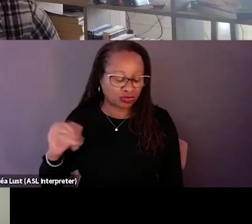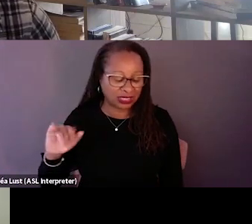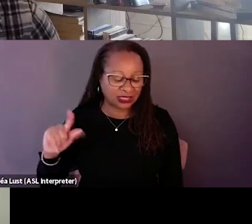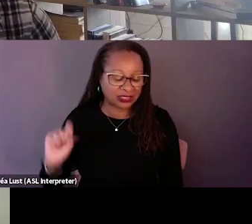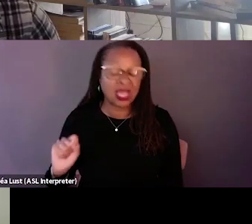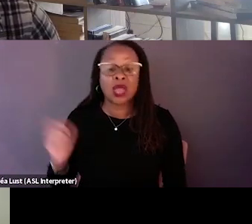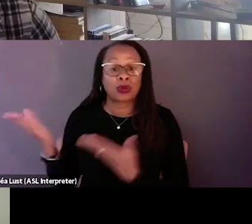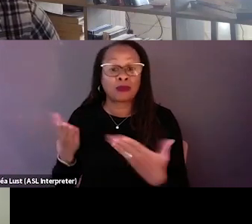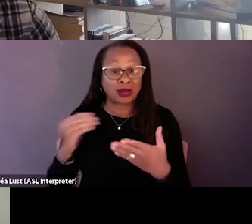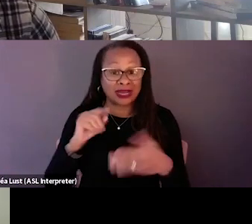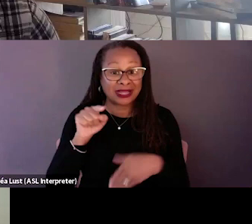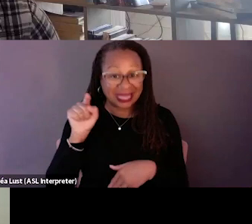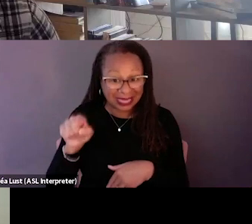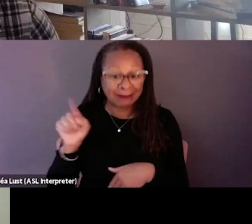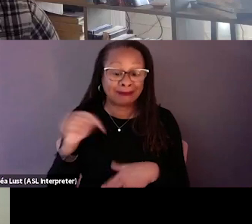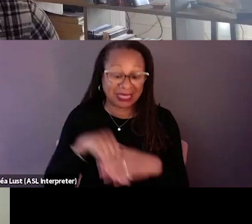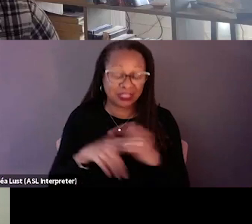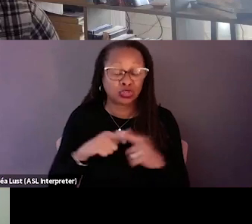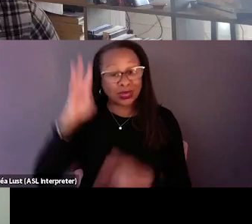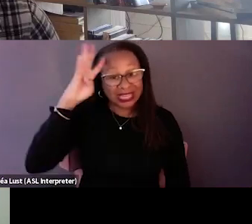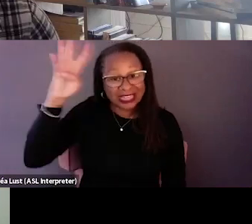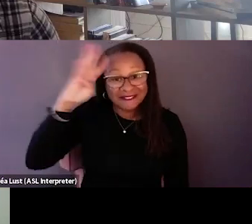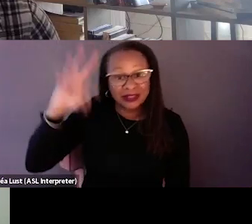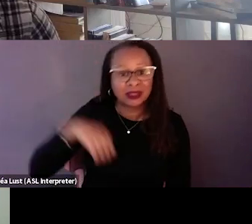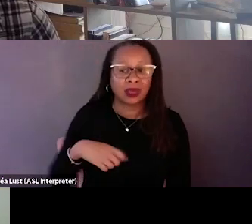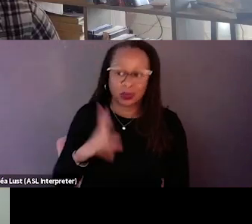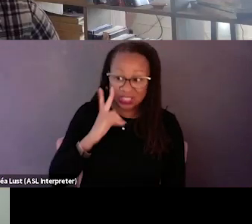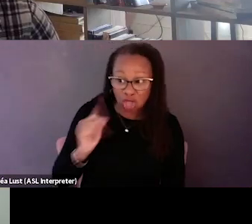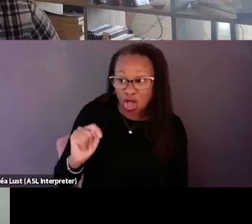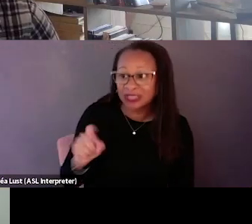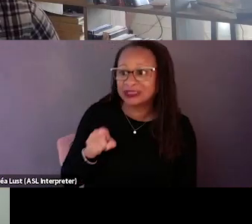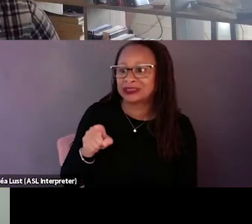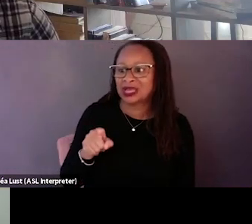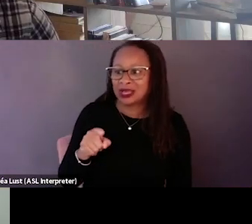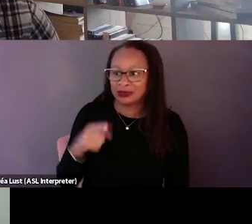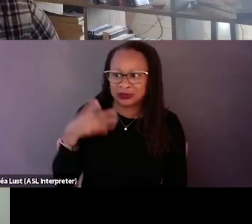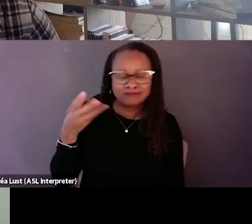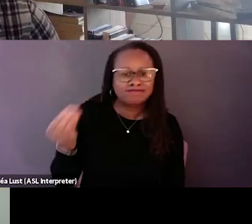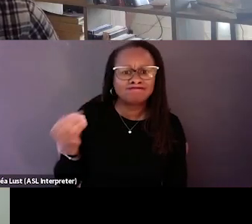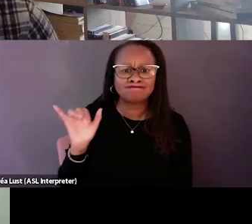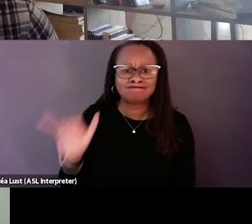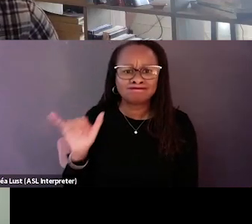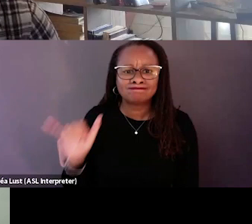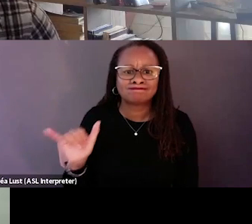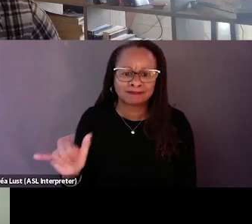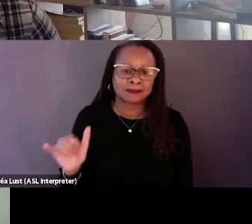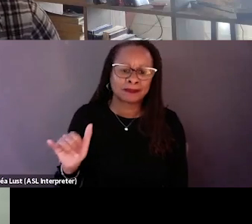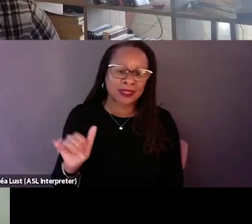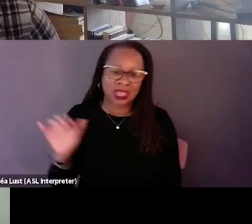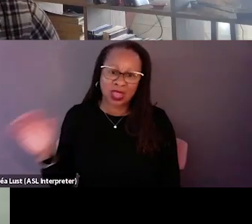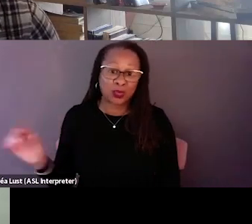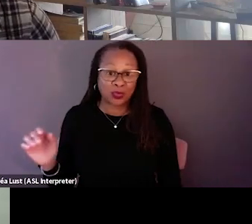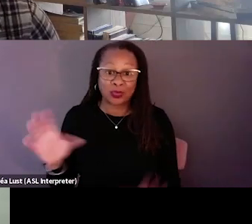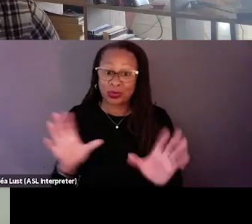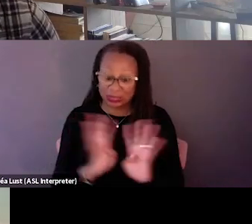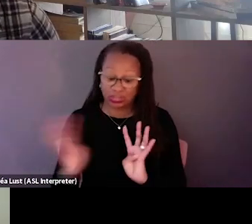innovate. He innovated. We saw it. It was out there, and we would put him in the side